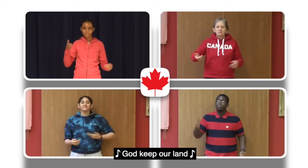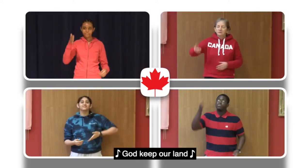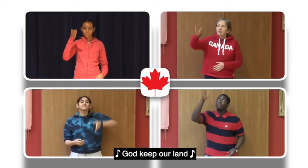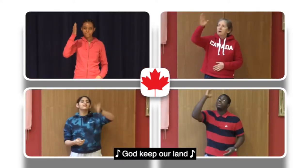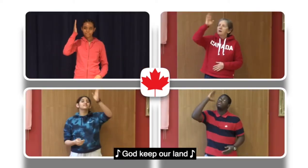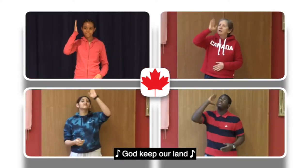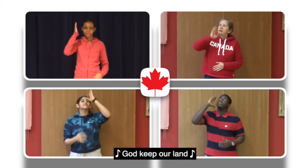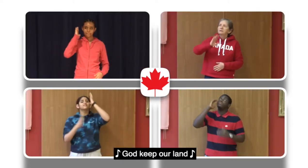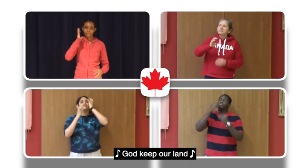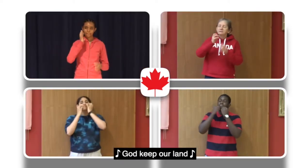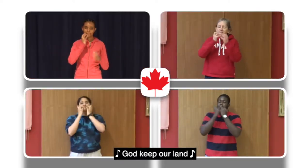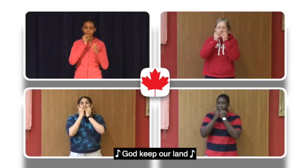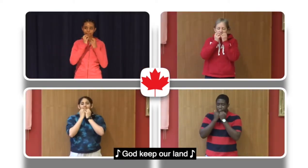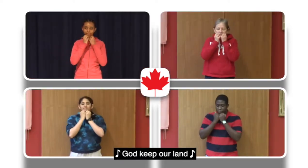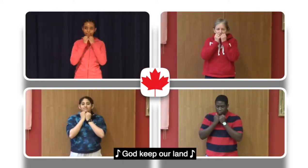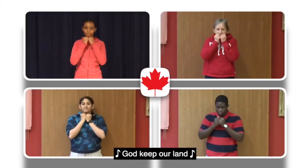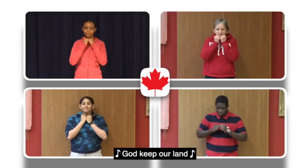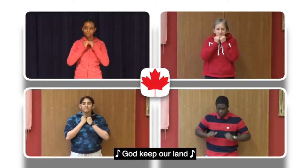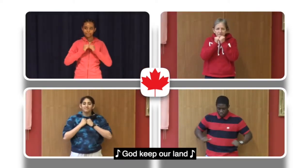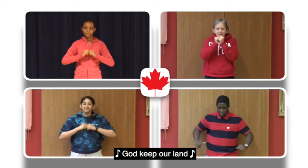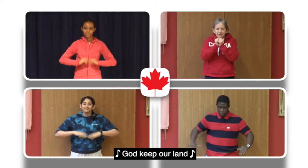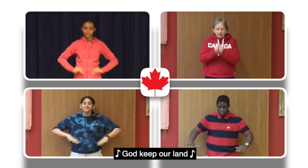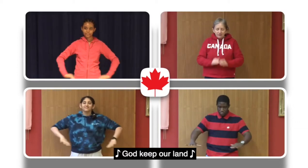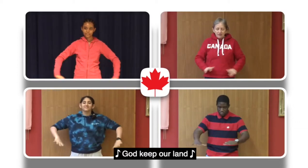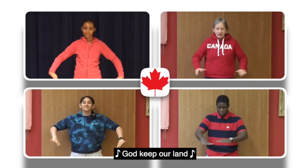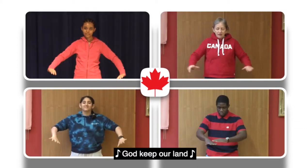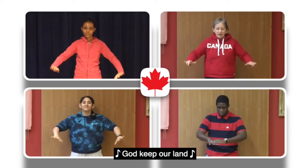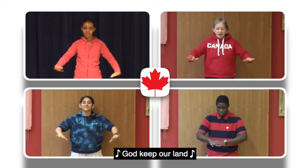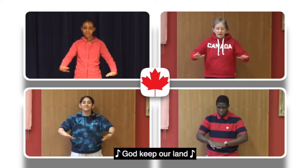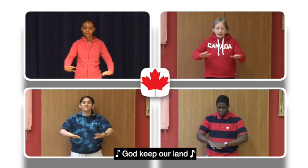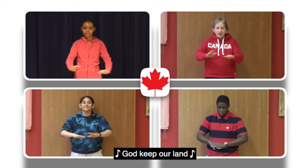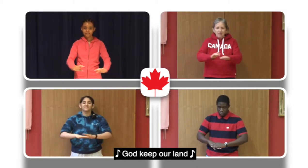thee. God keep our